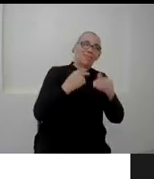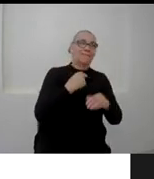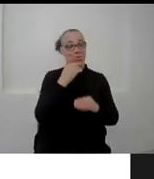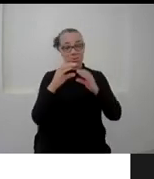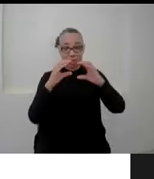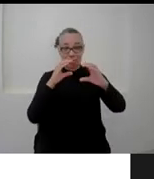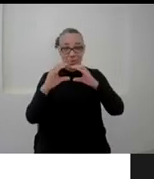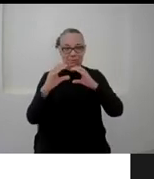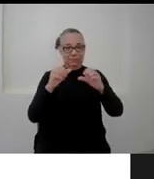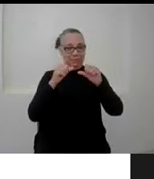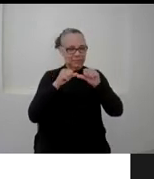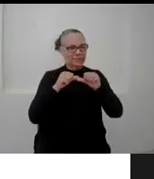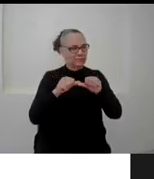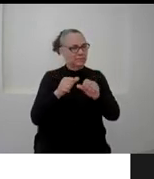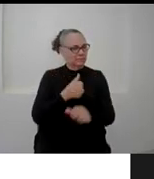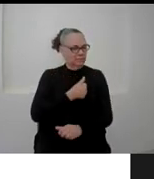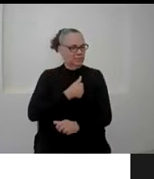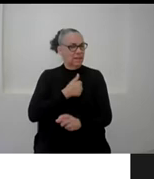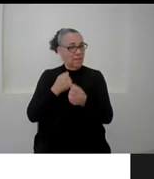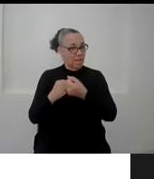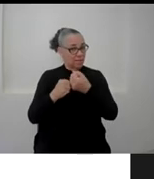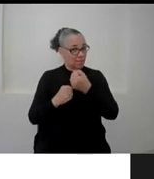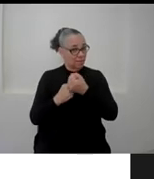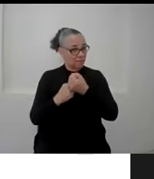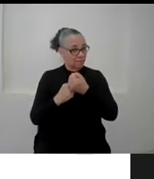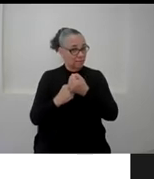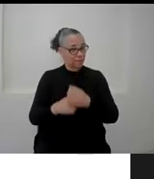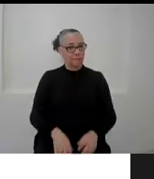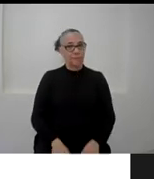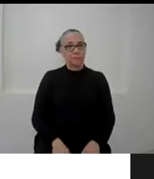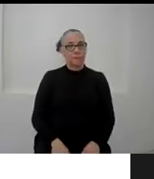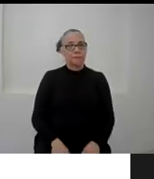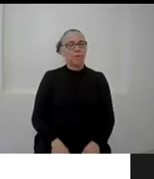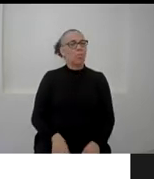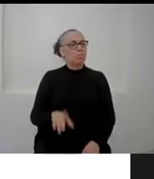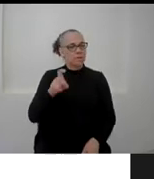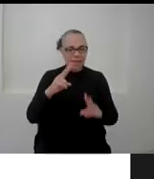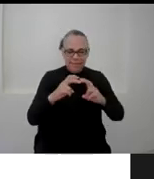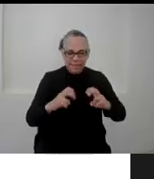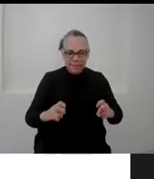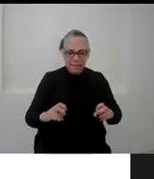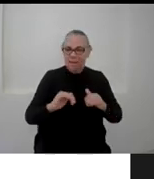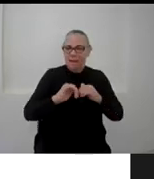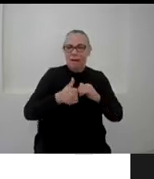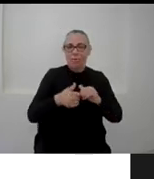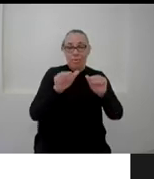communication can still self-advocate. We need to look at ways that we can enable